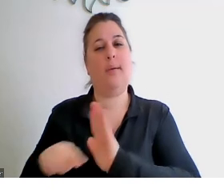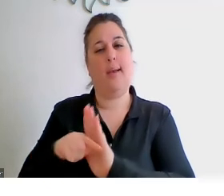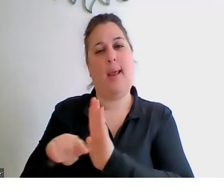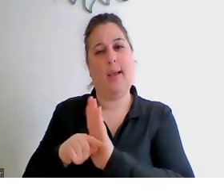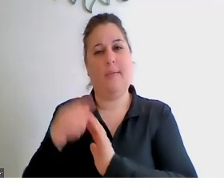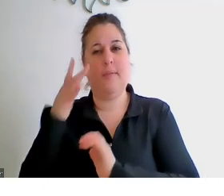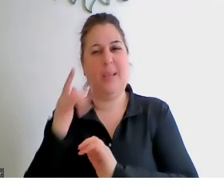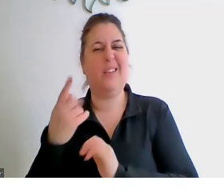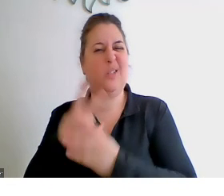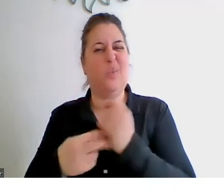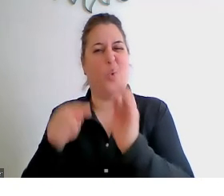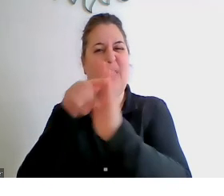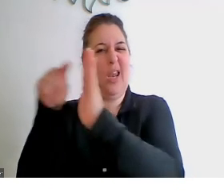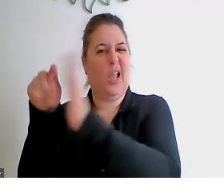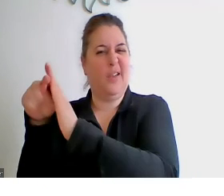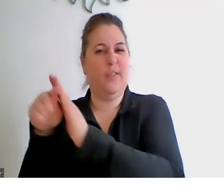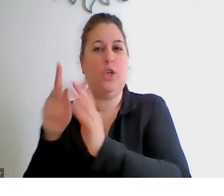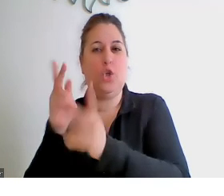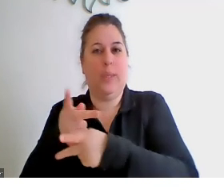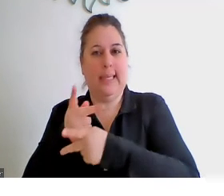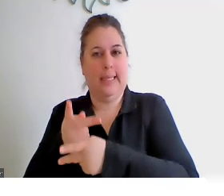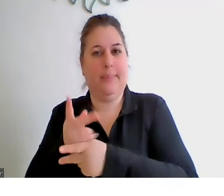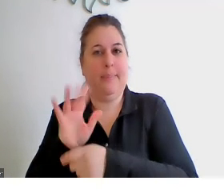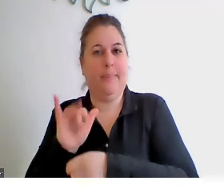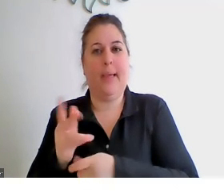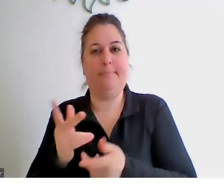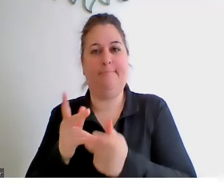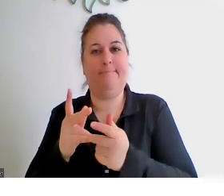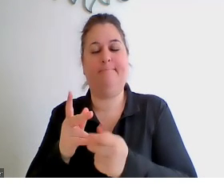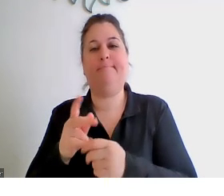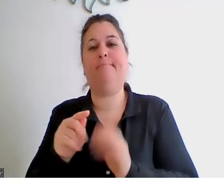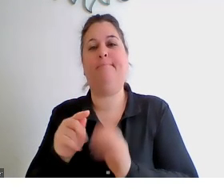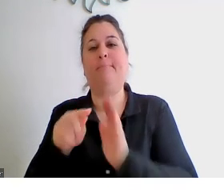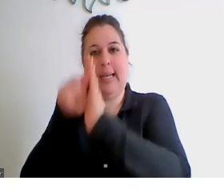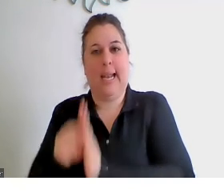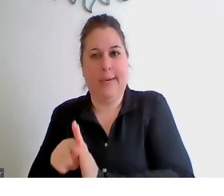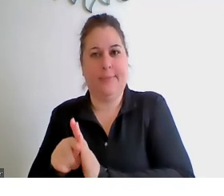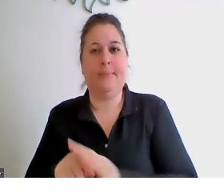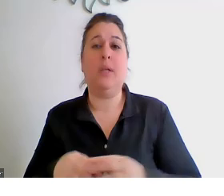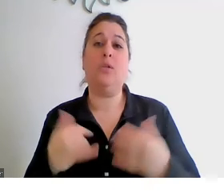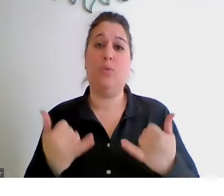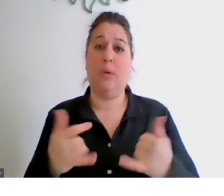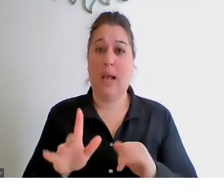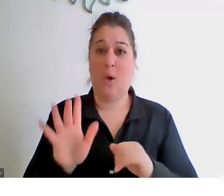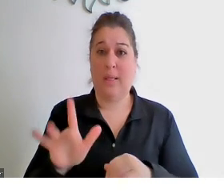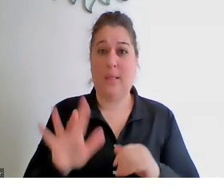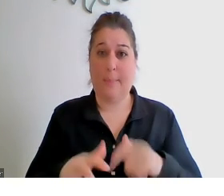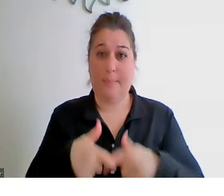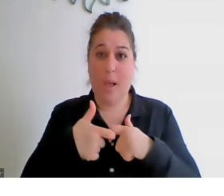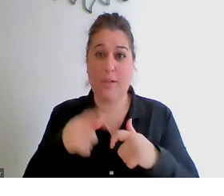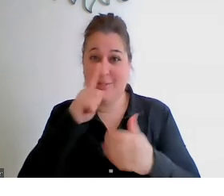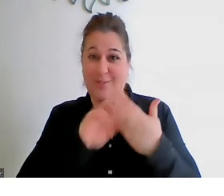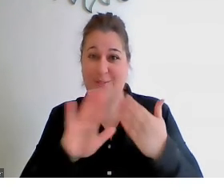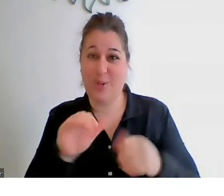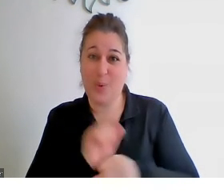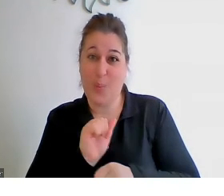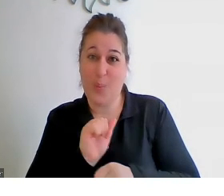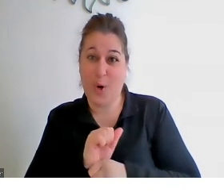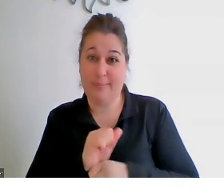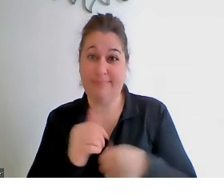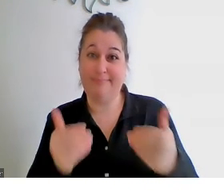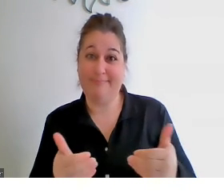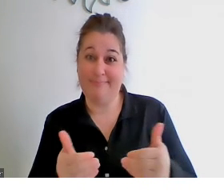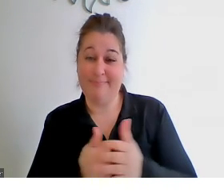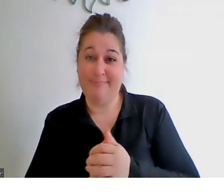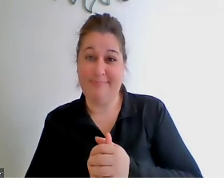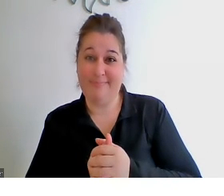we go, -180. All right, go ahead and practice this one. Press pause and come back to check your